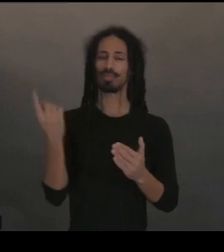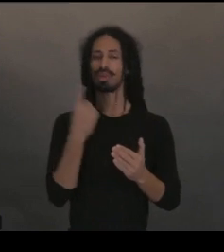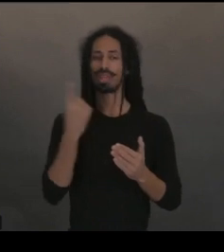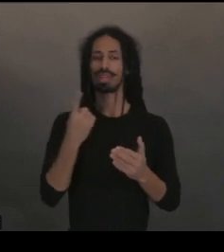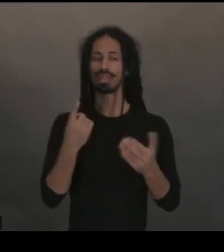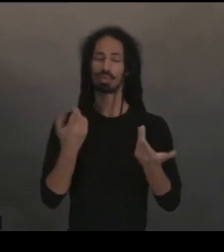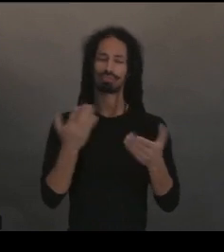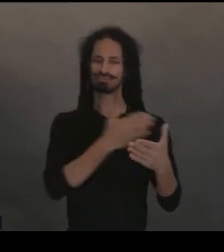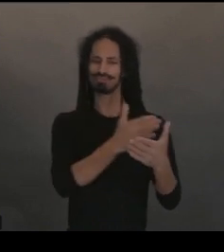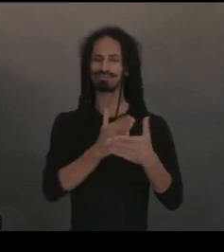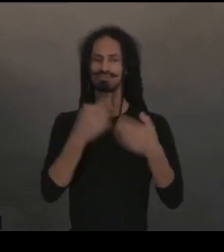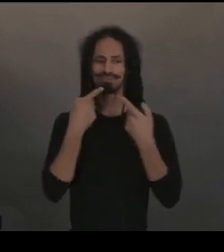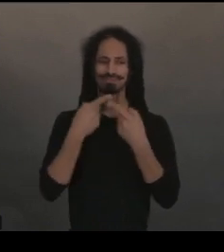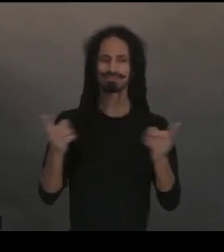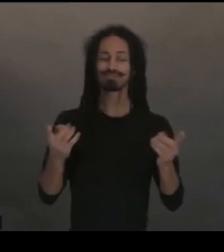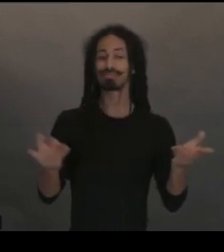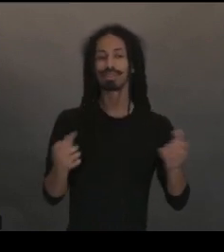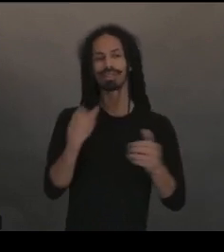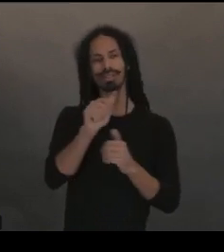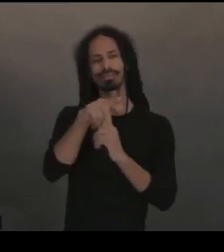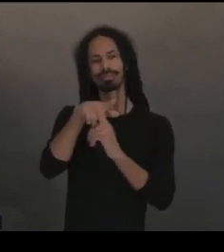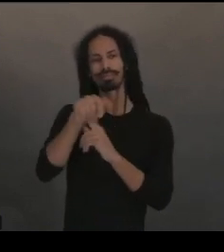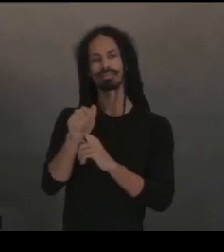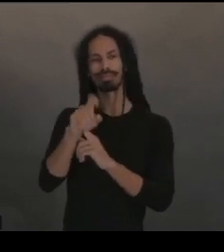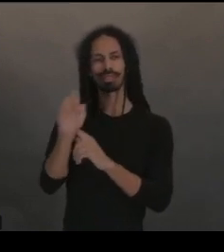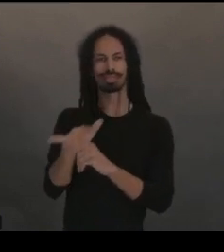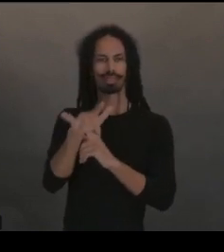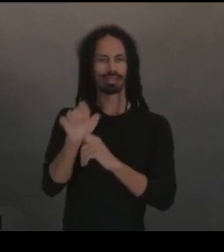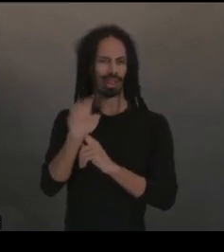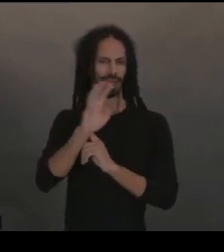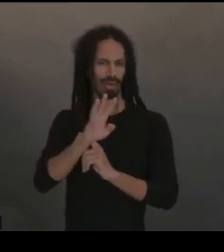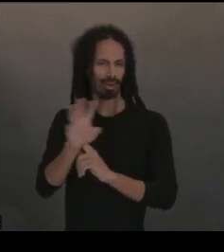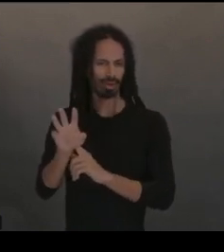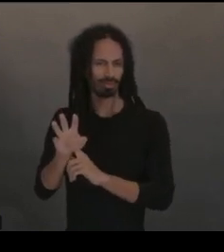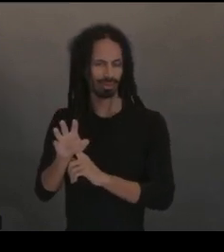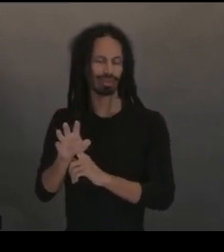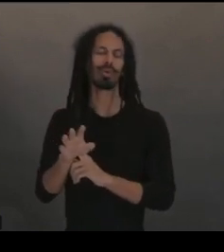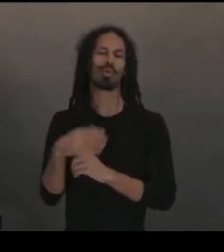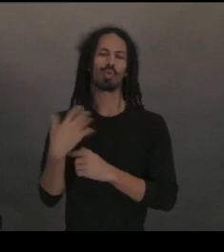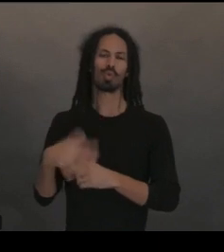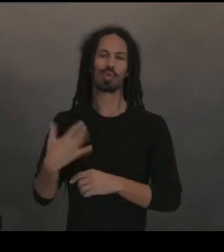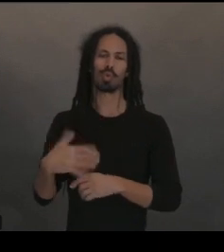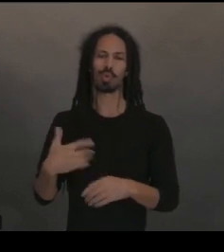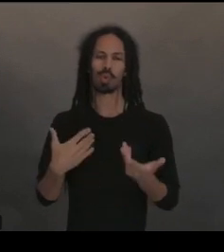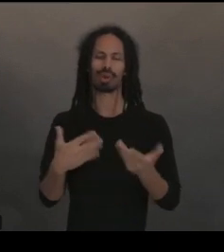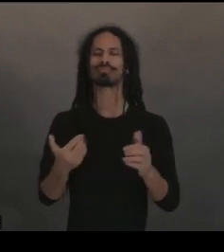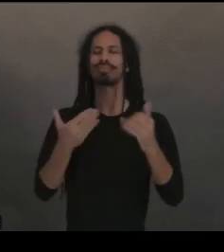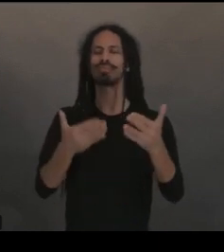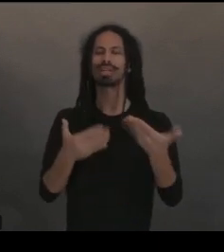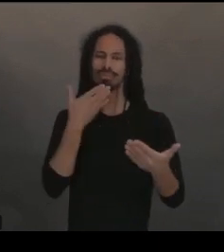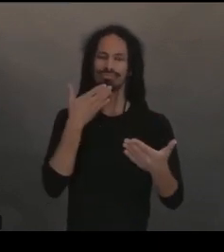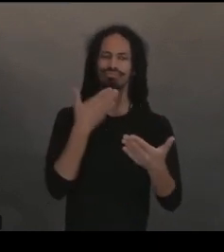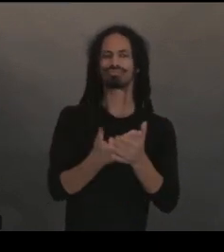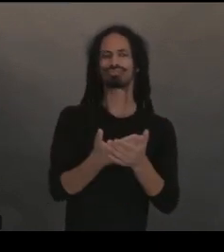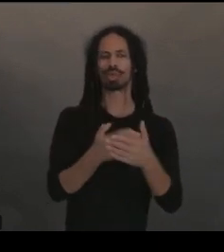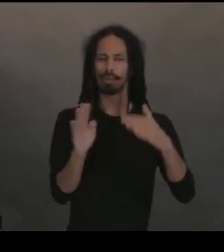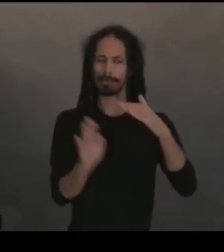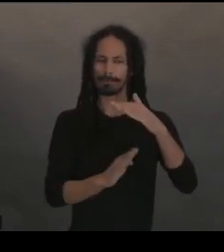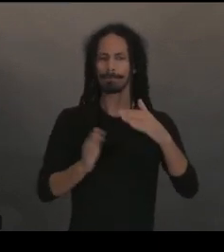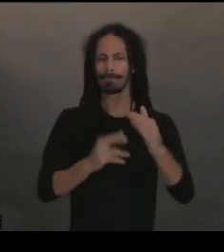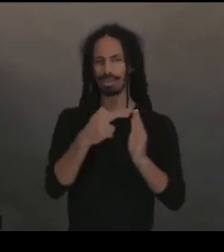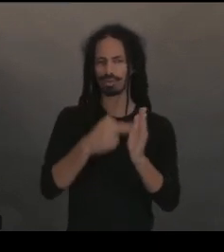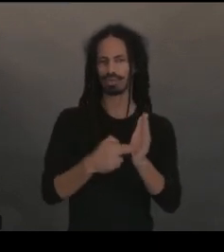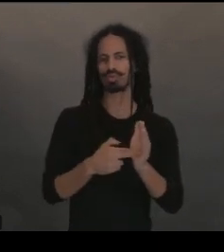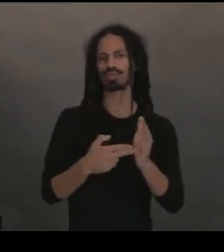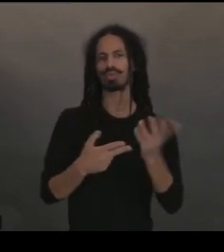APA Style website. The helpful resource gives you the basic principles, but also some great templates. Where would you